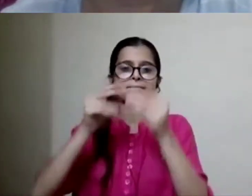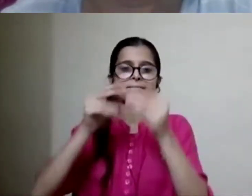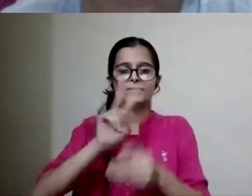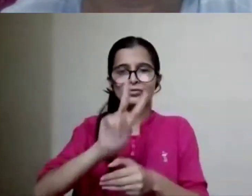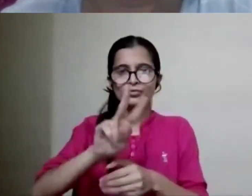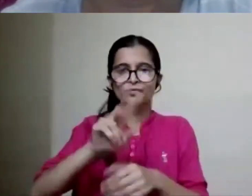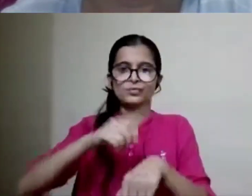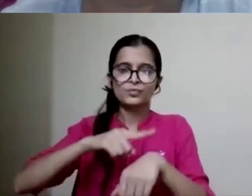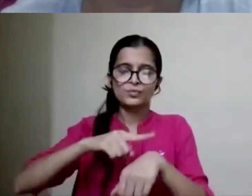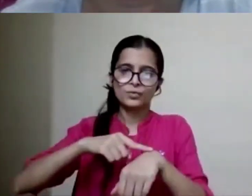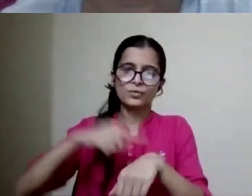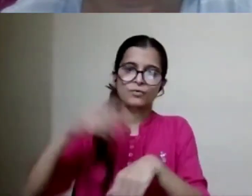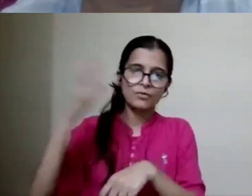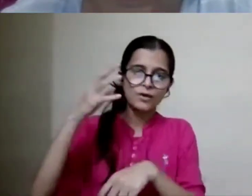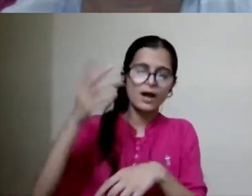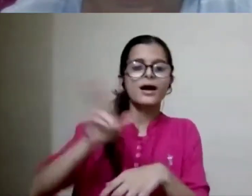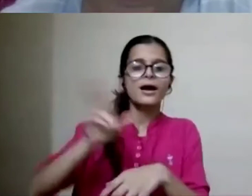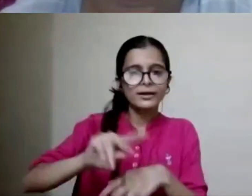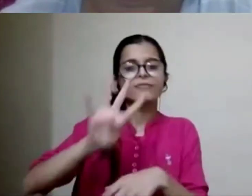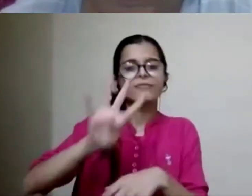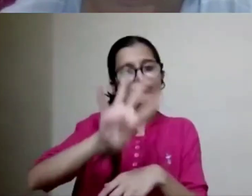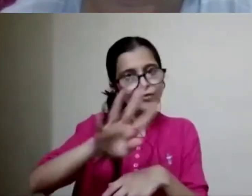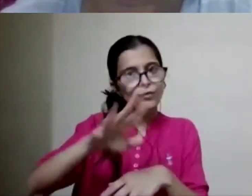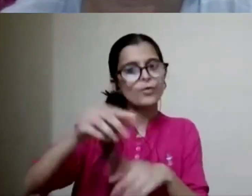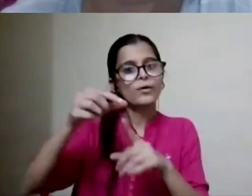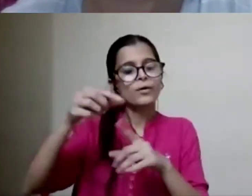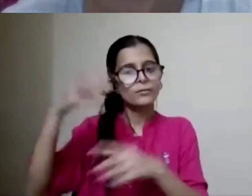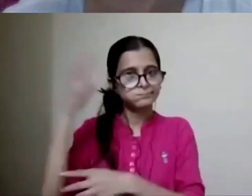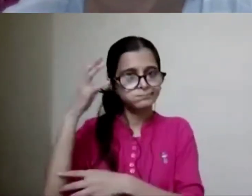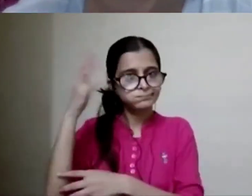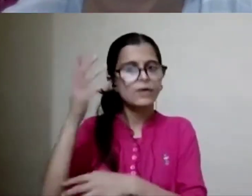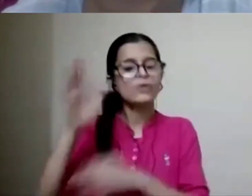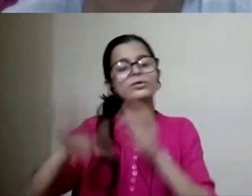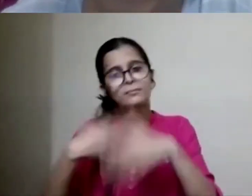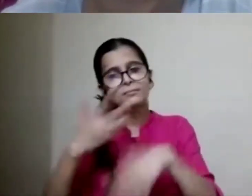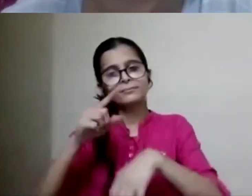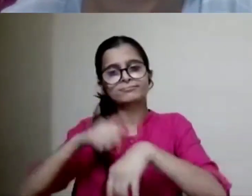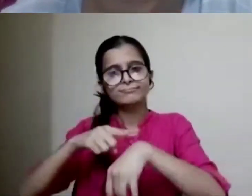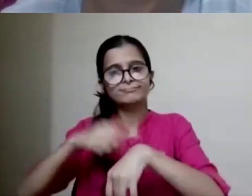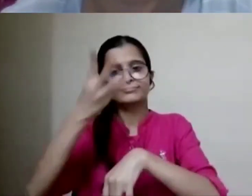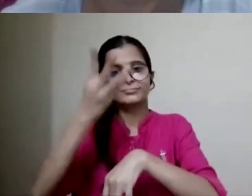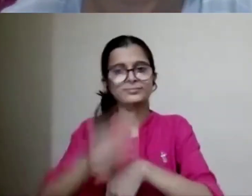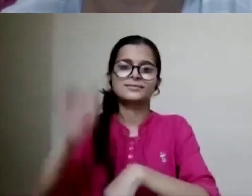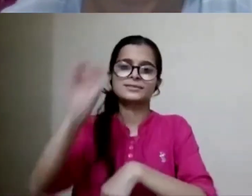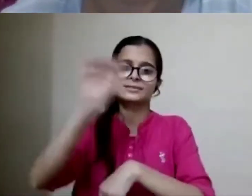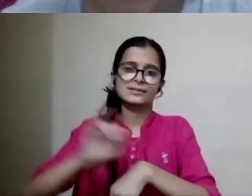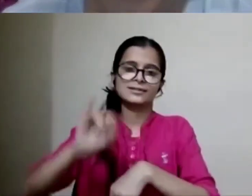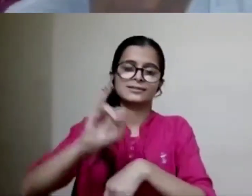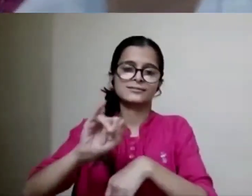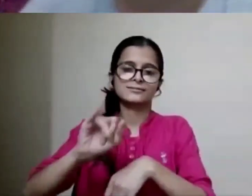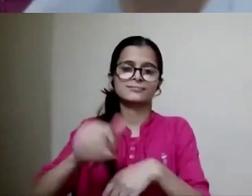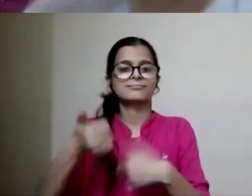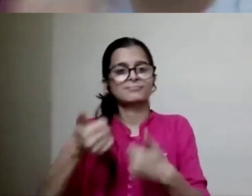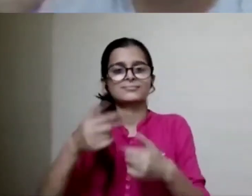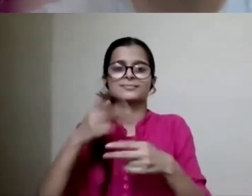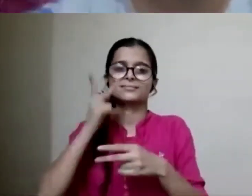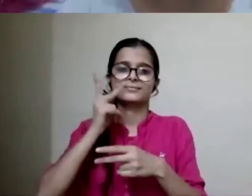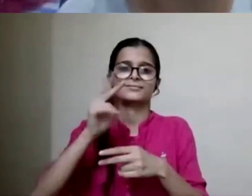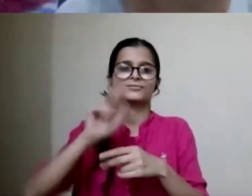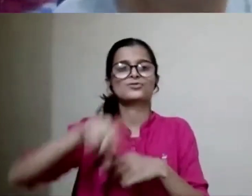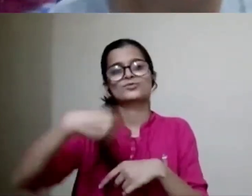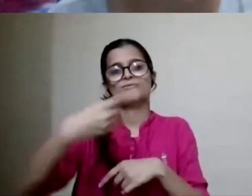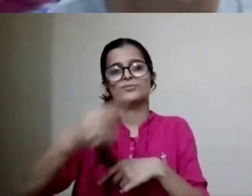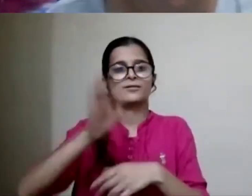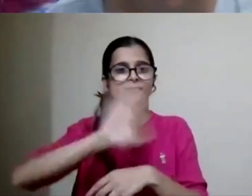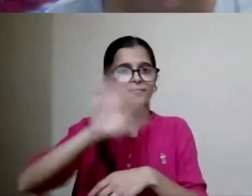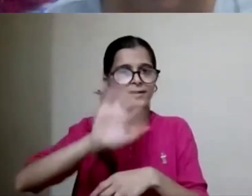and then again at 4 p.m. and 6 p.m. Thank you all for joining, and I hope to see you all tomorrow. Okay, bye-bye.